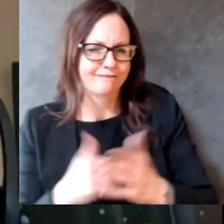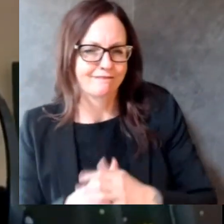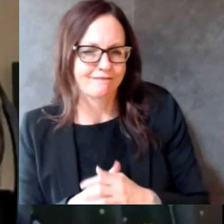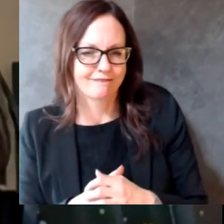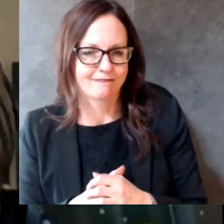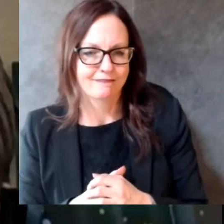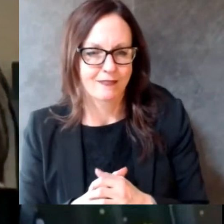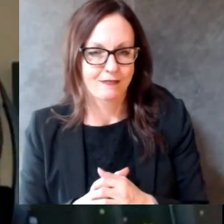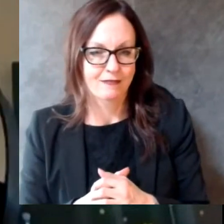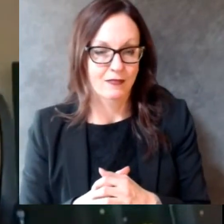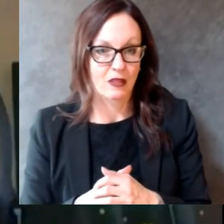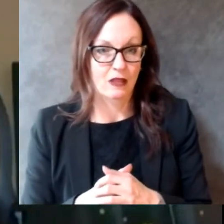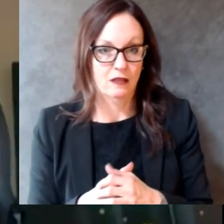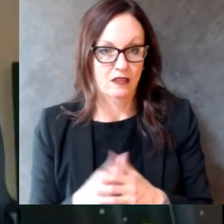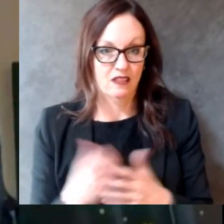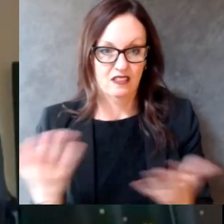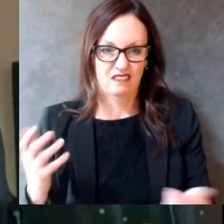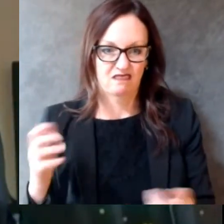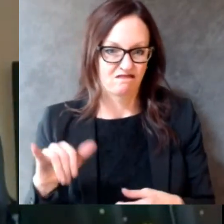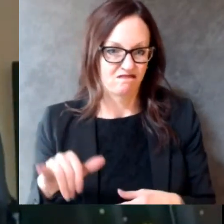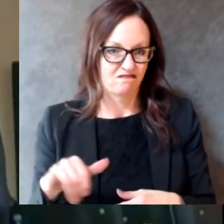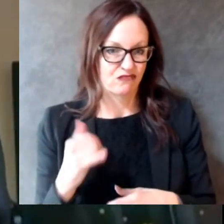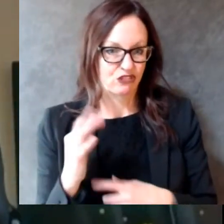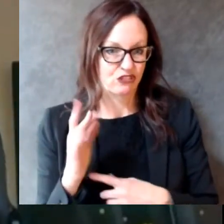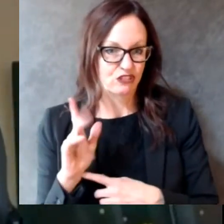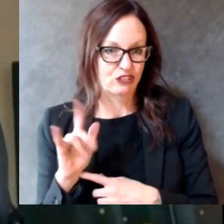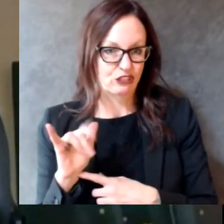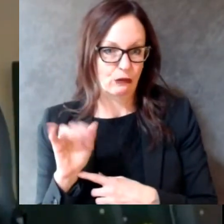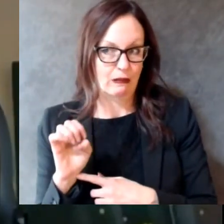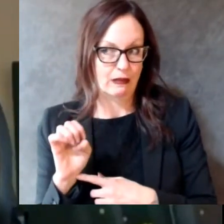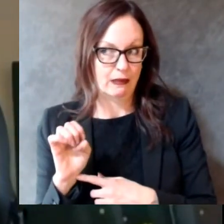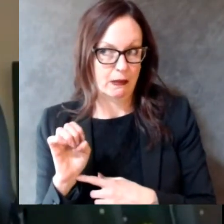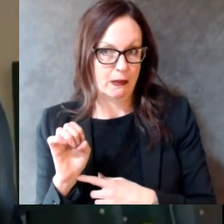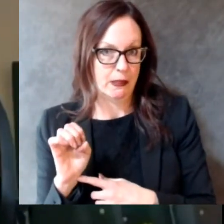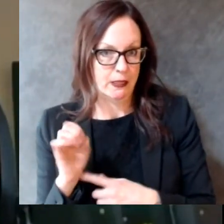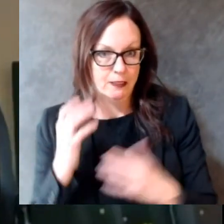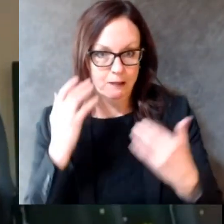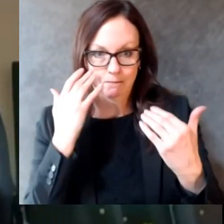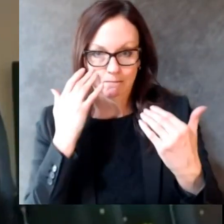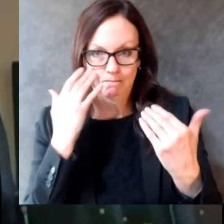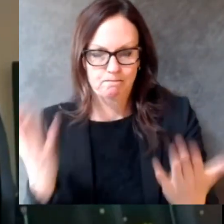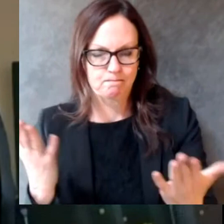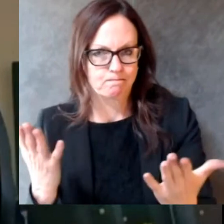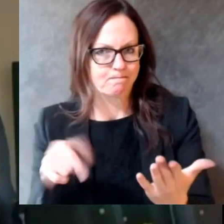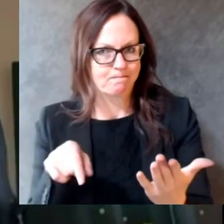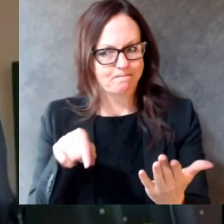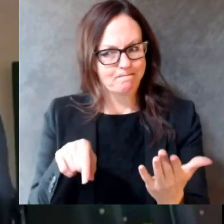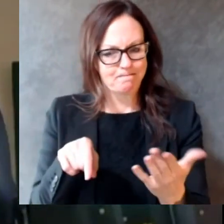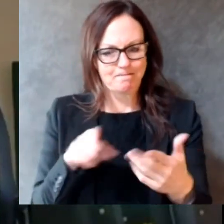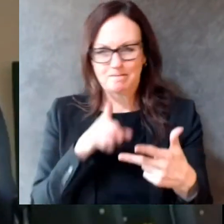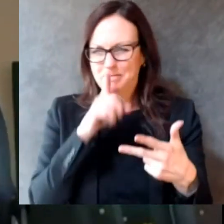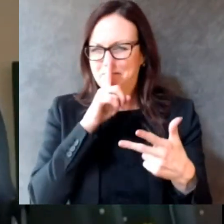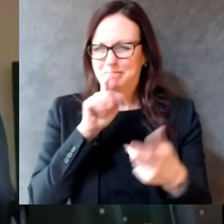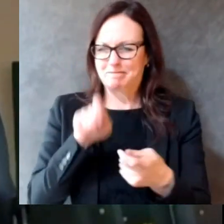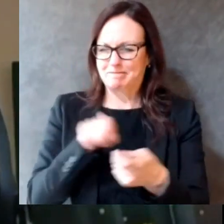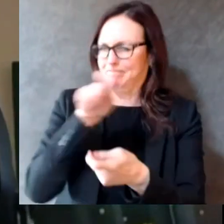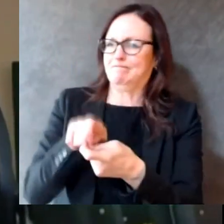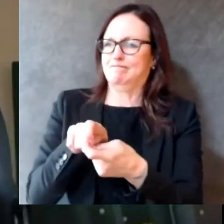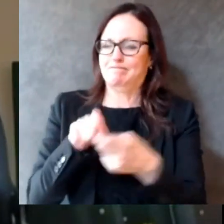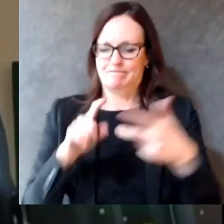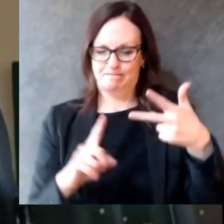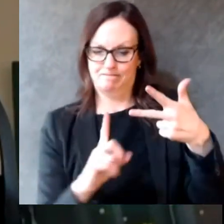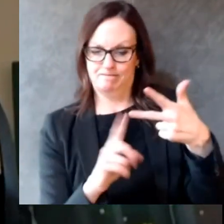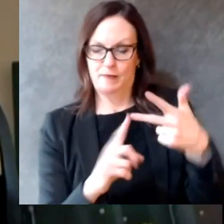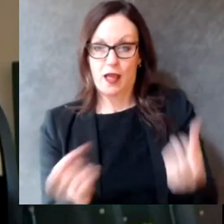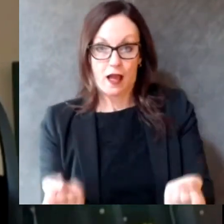we're of the vaccine that people had held during the pause, that they